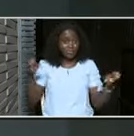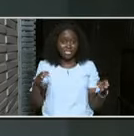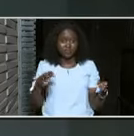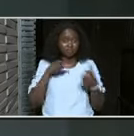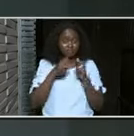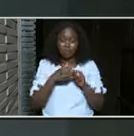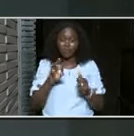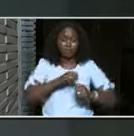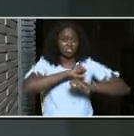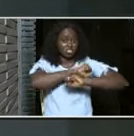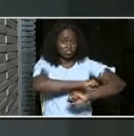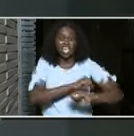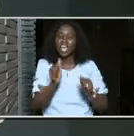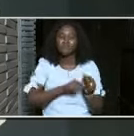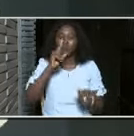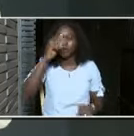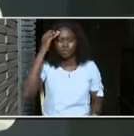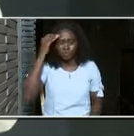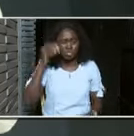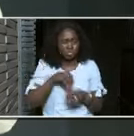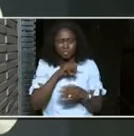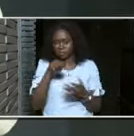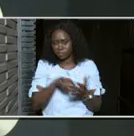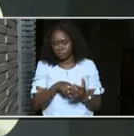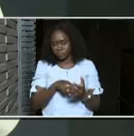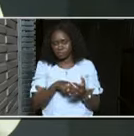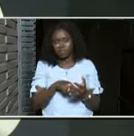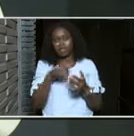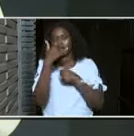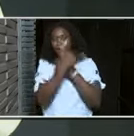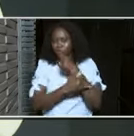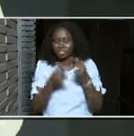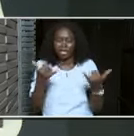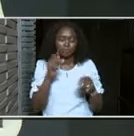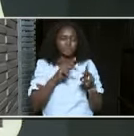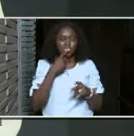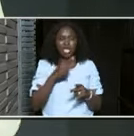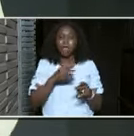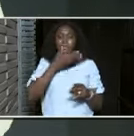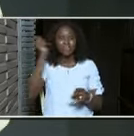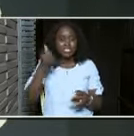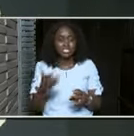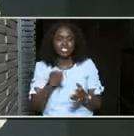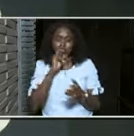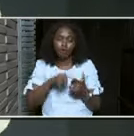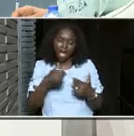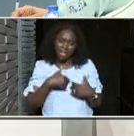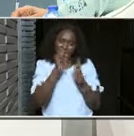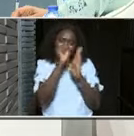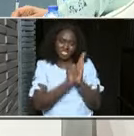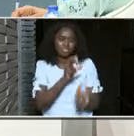knows in this country. So people are saying, okay, the best way is to have state police. Now, if we had